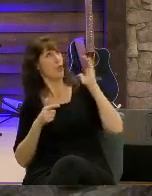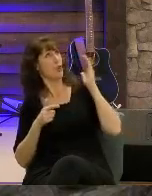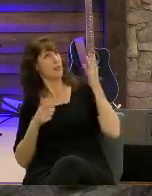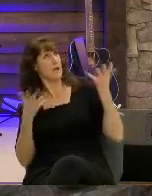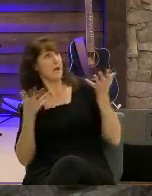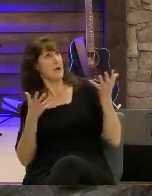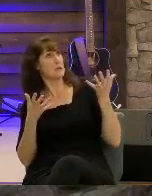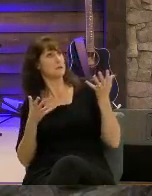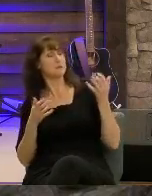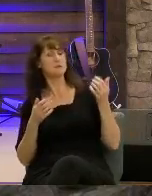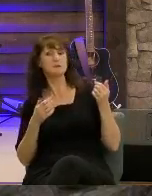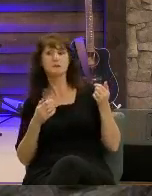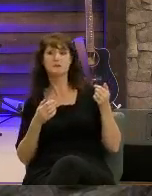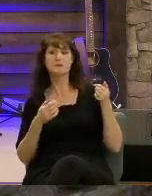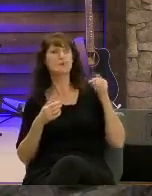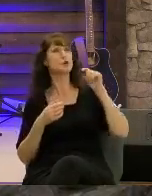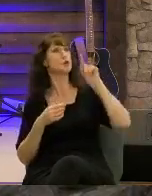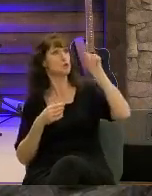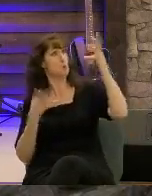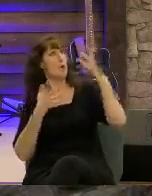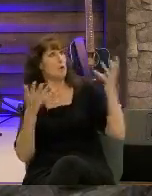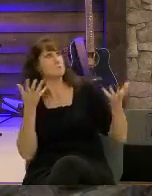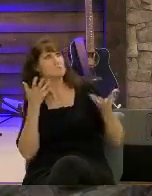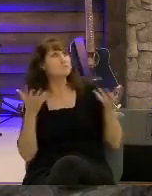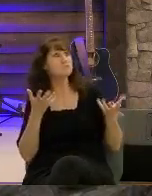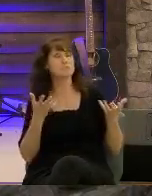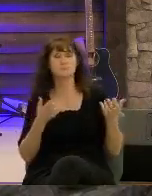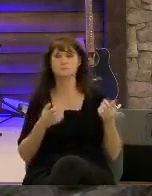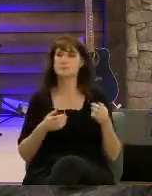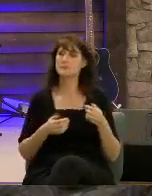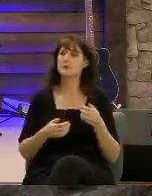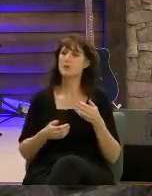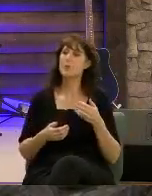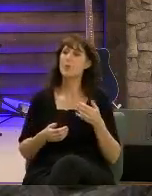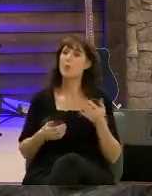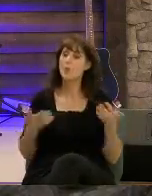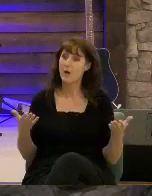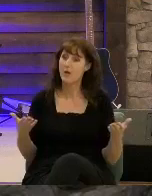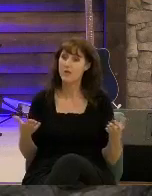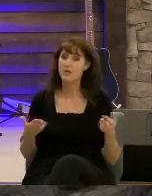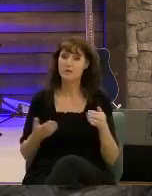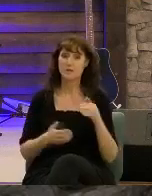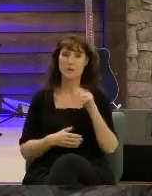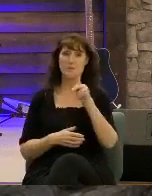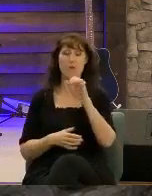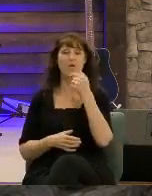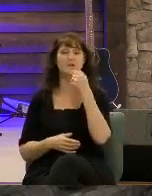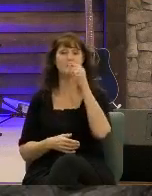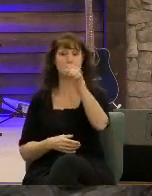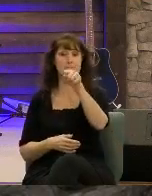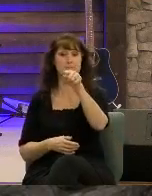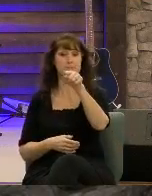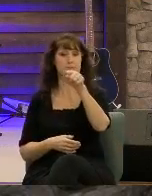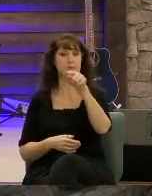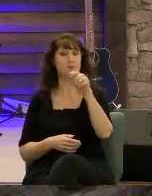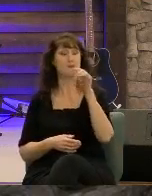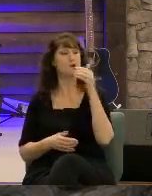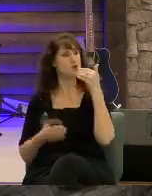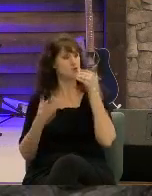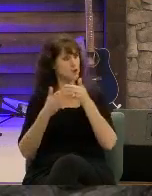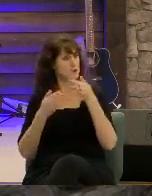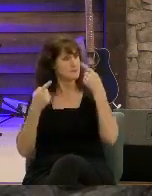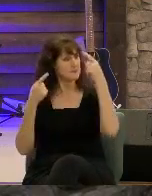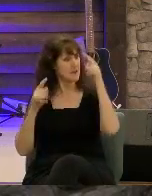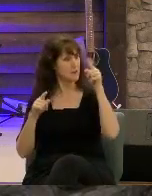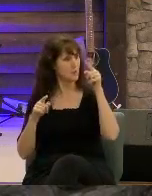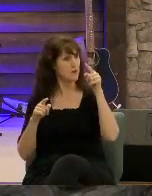know, Paul has already made a statement that John Jenkins would come here, right? And let's declare that. That's a good thing, right?